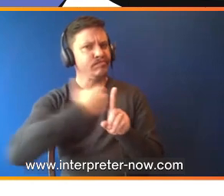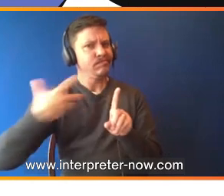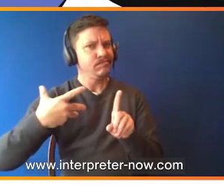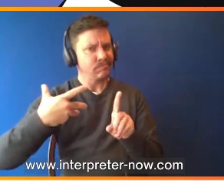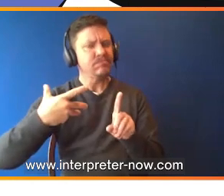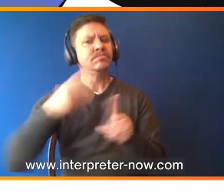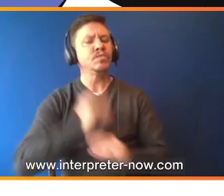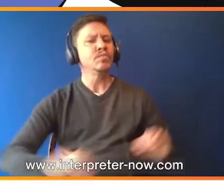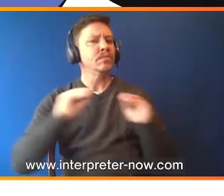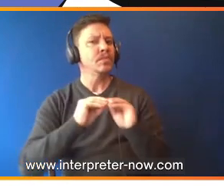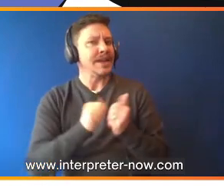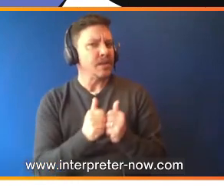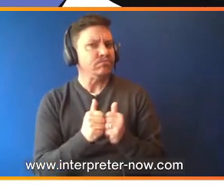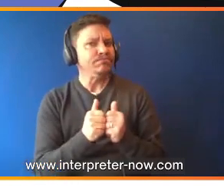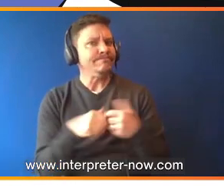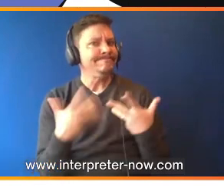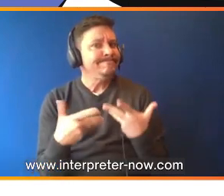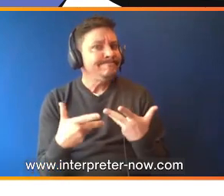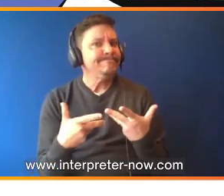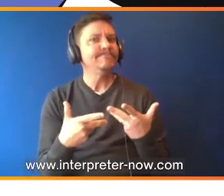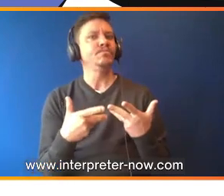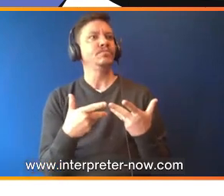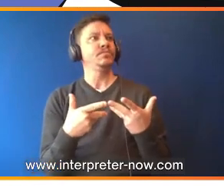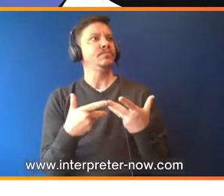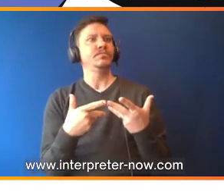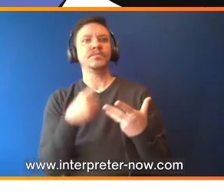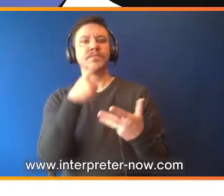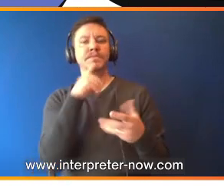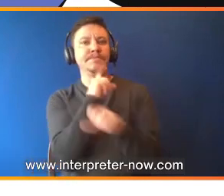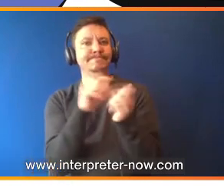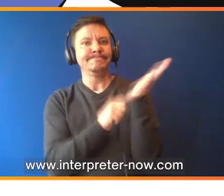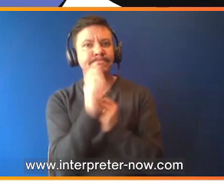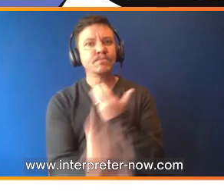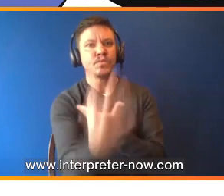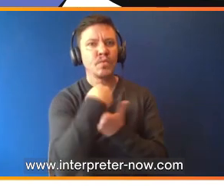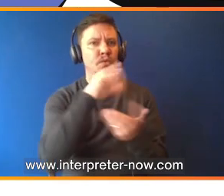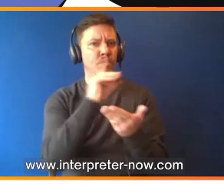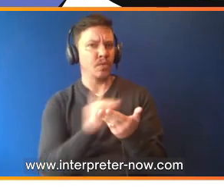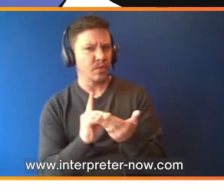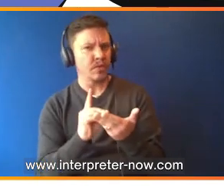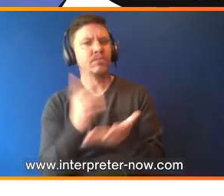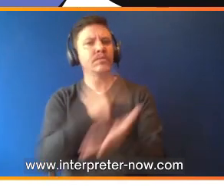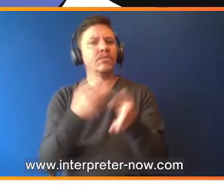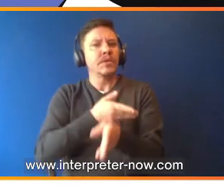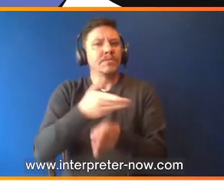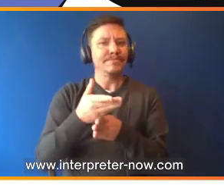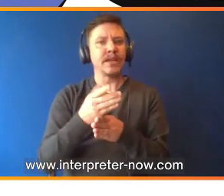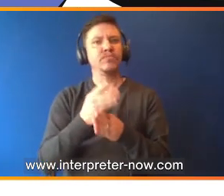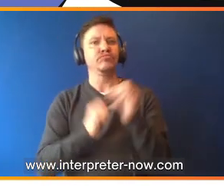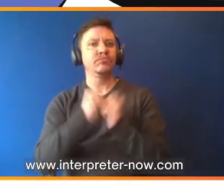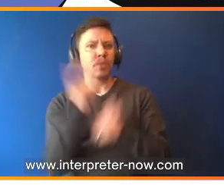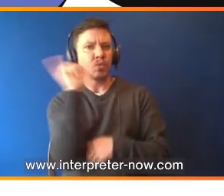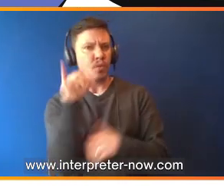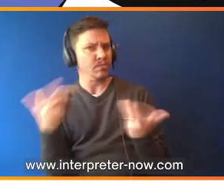about inclusive design. What is that? What are the main components of it? Yeah,